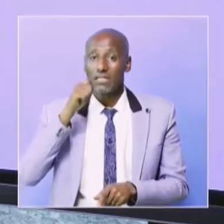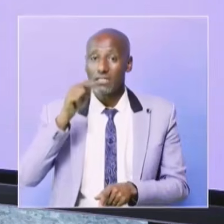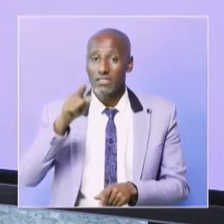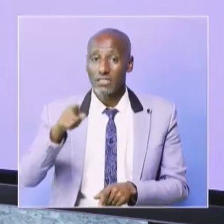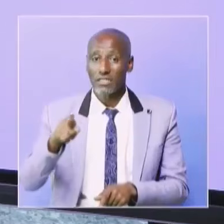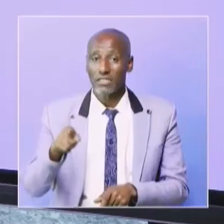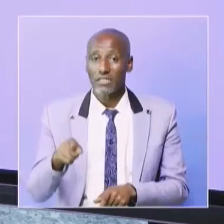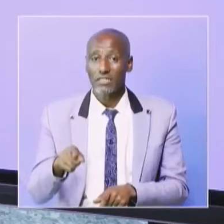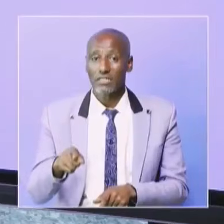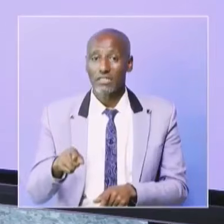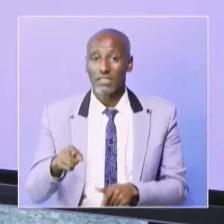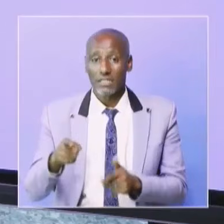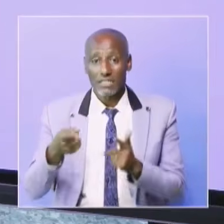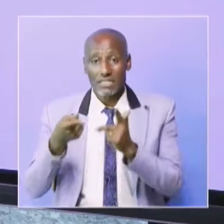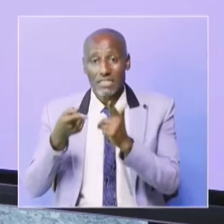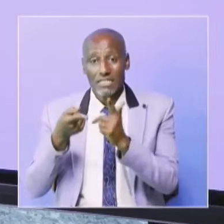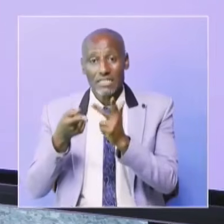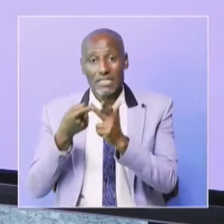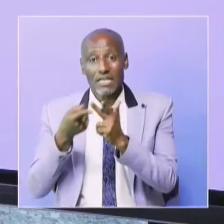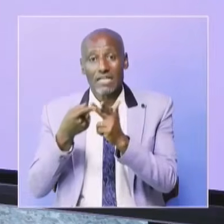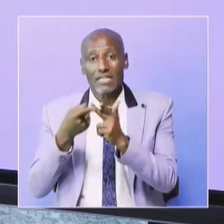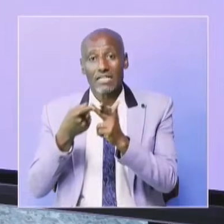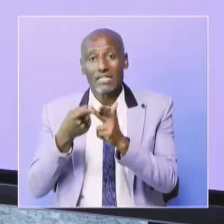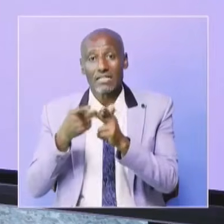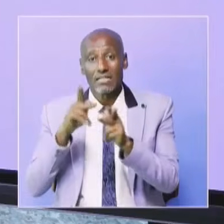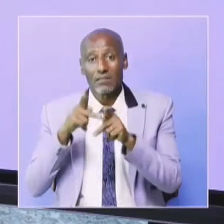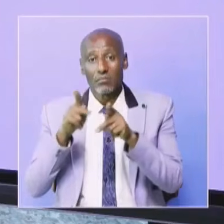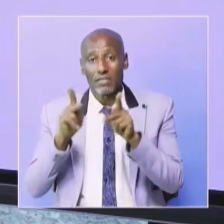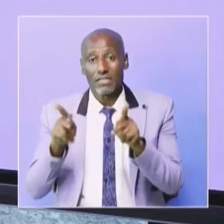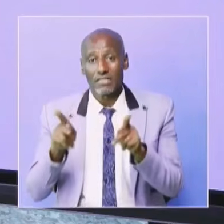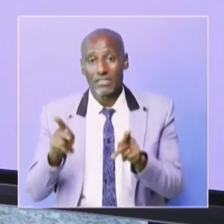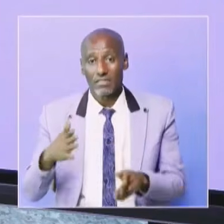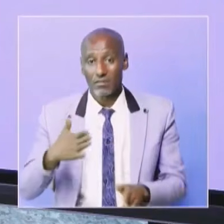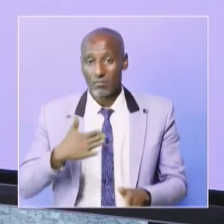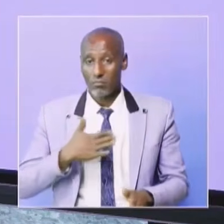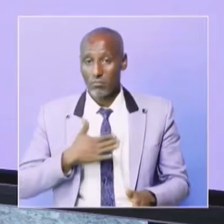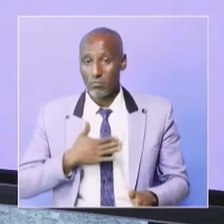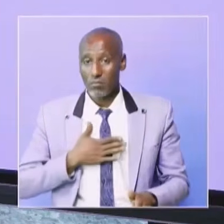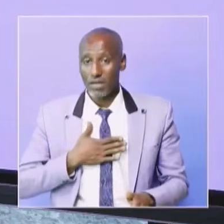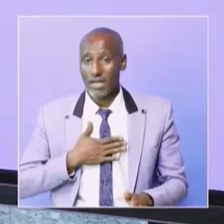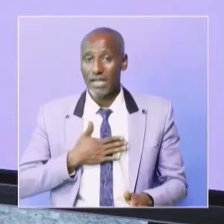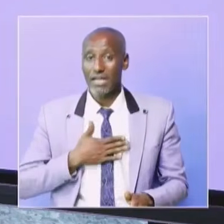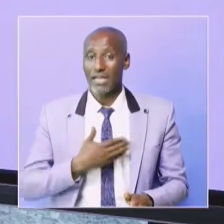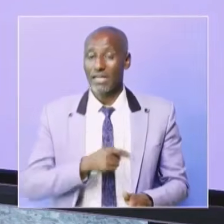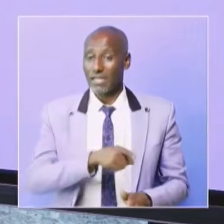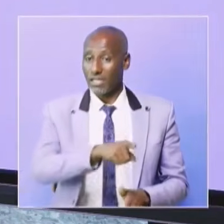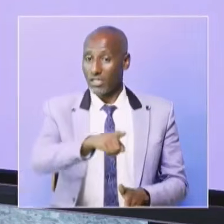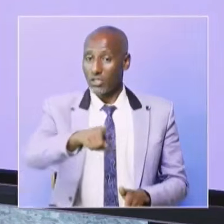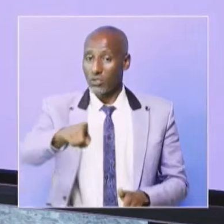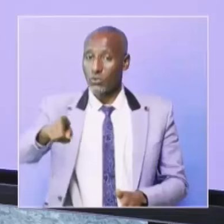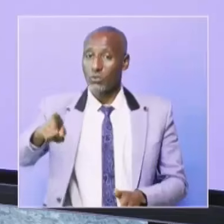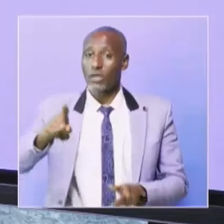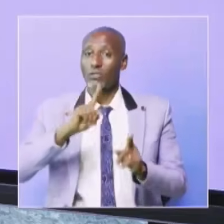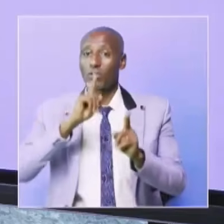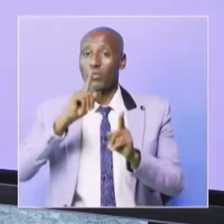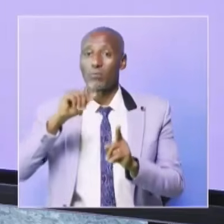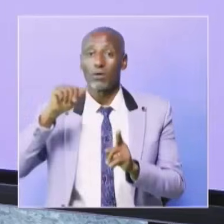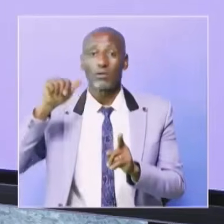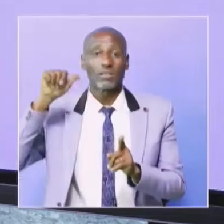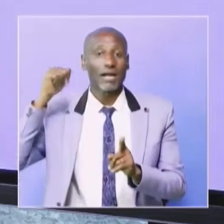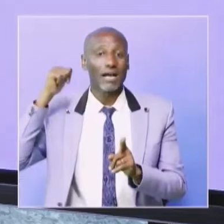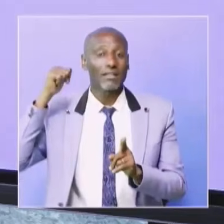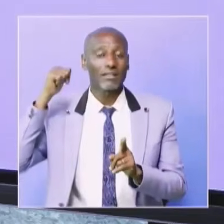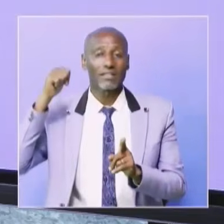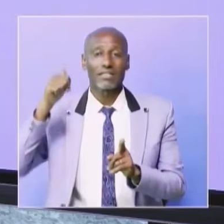time it is a third person. That means myself and you, we are talking about somebody else, third